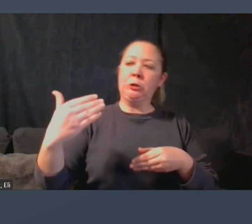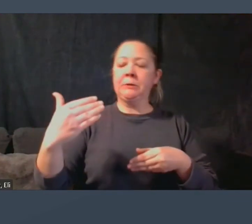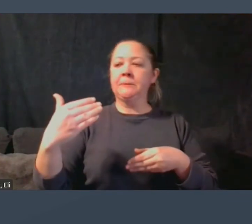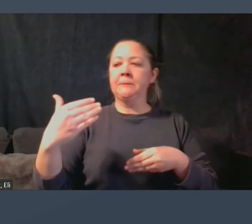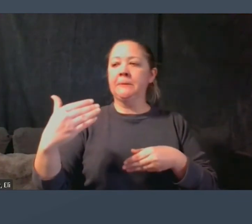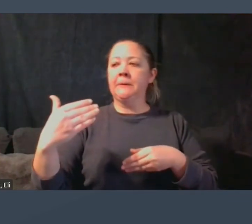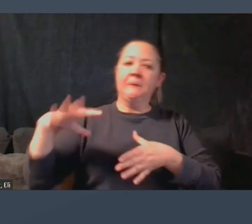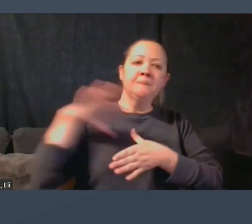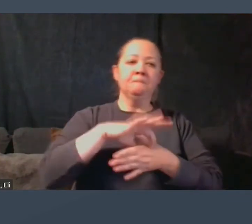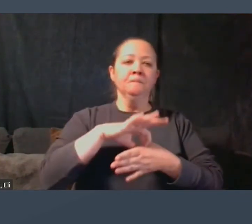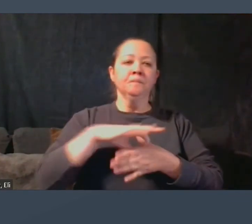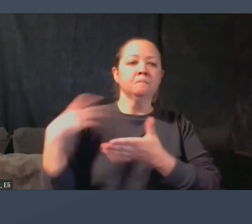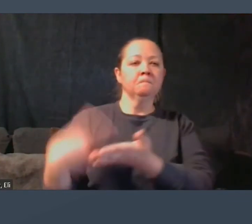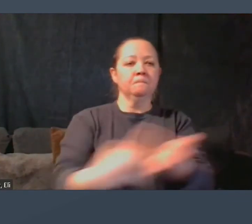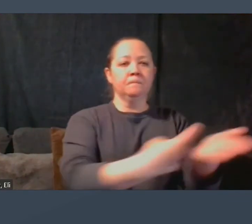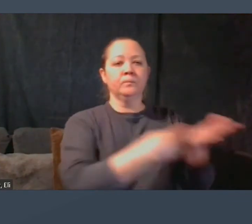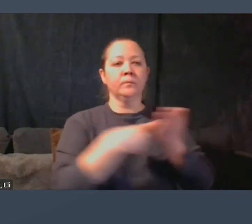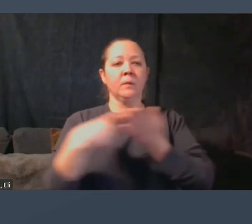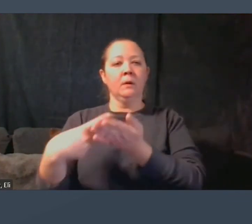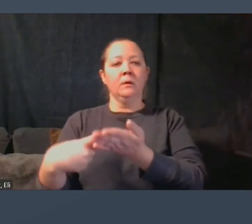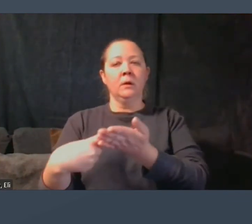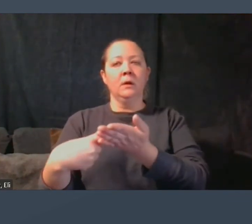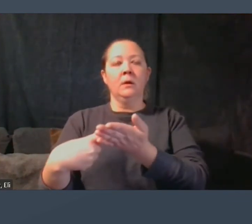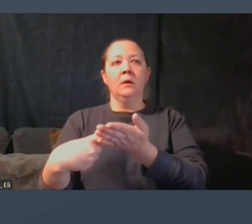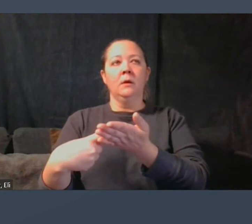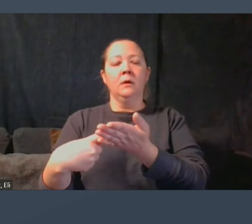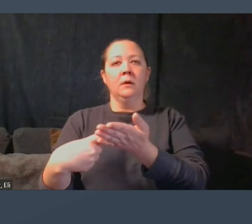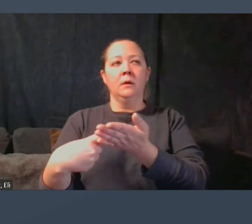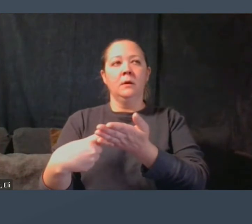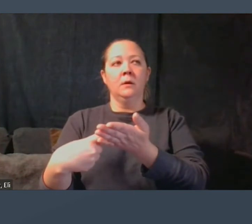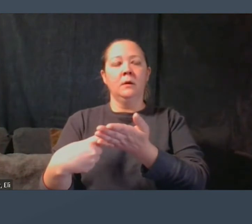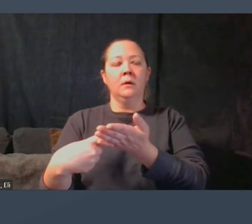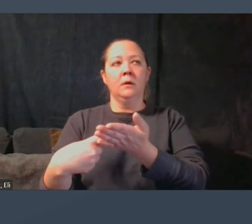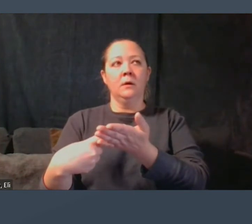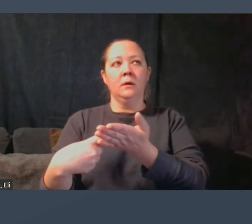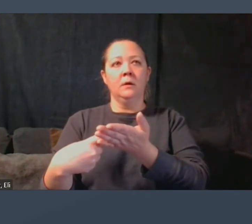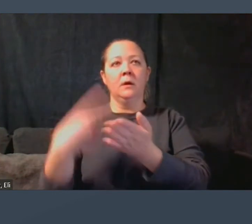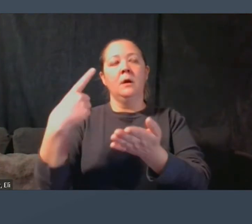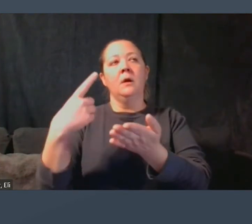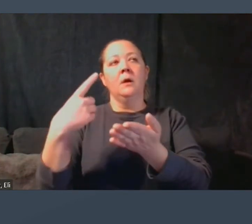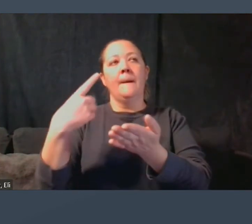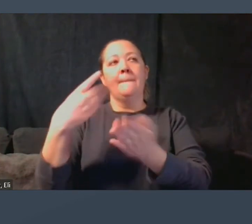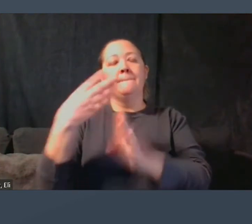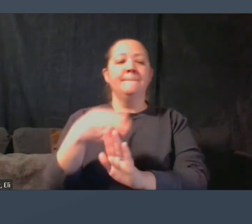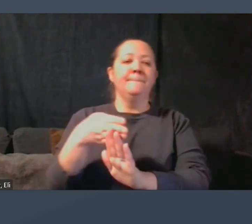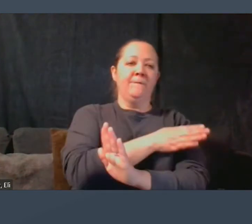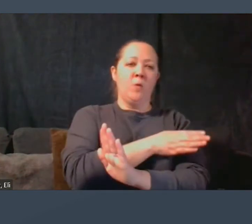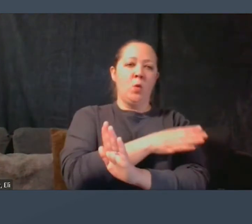any work that may come off of said meetings to take place before it comes back before